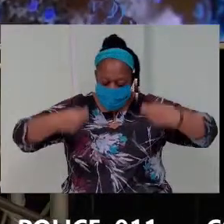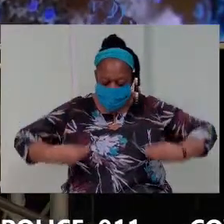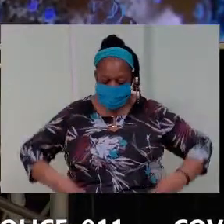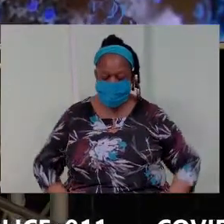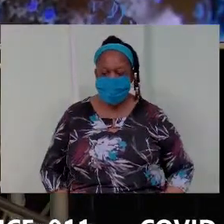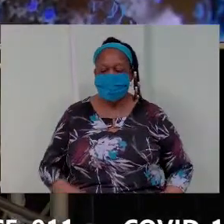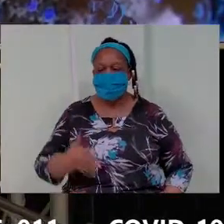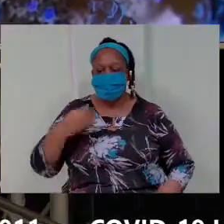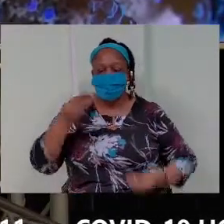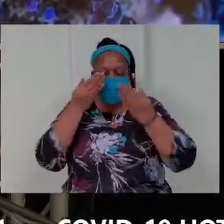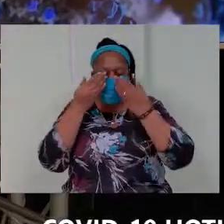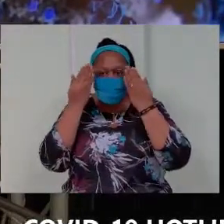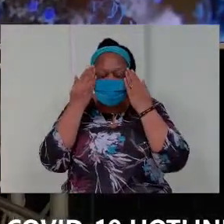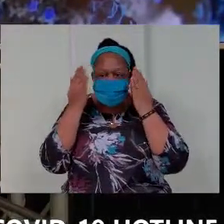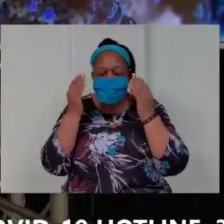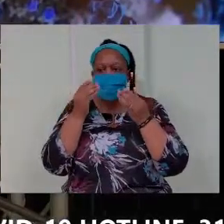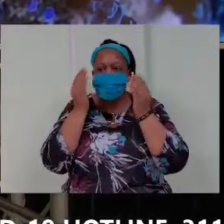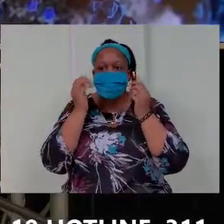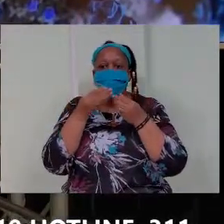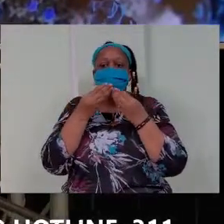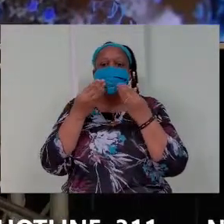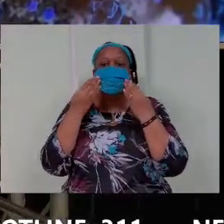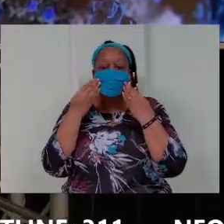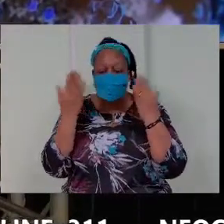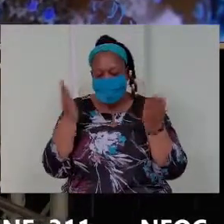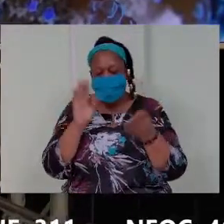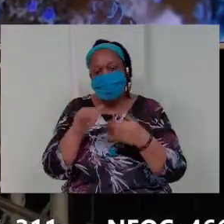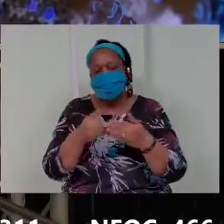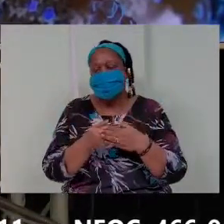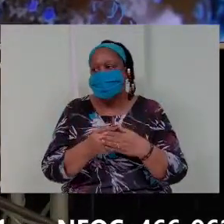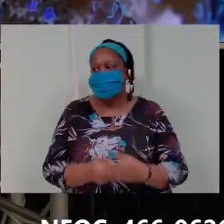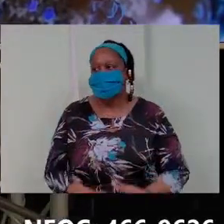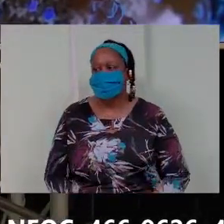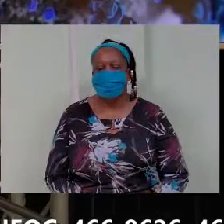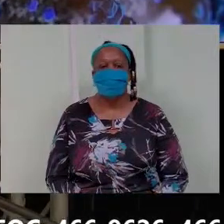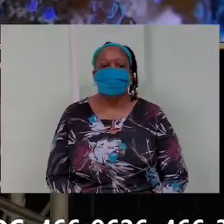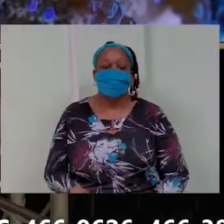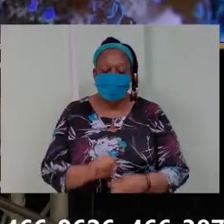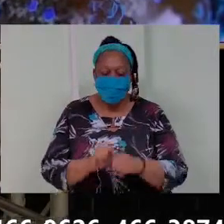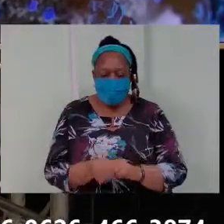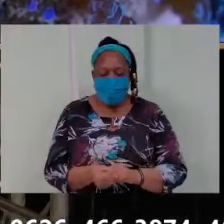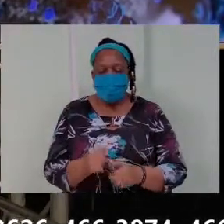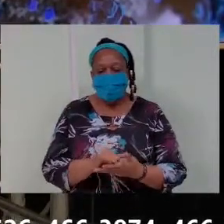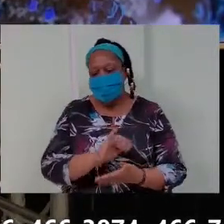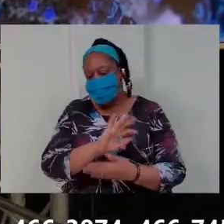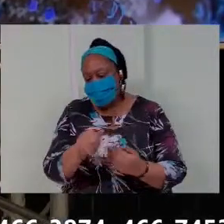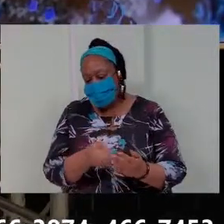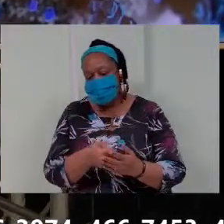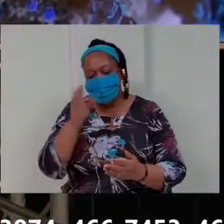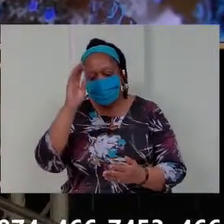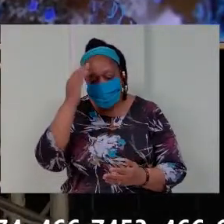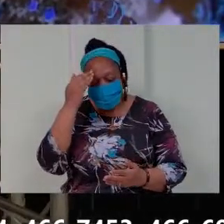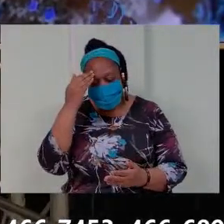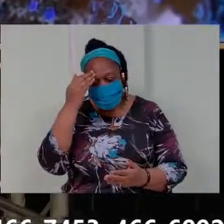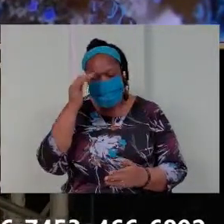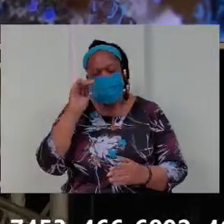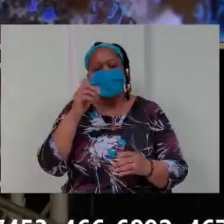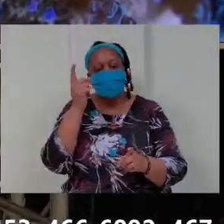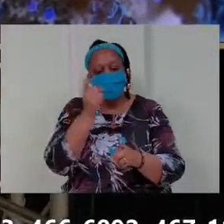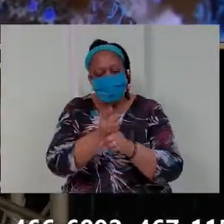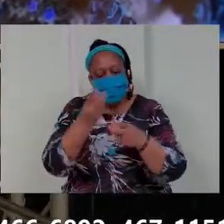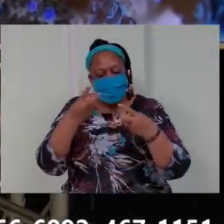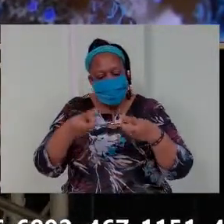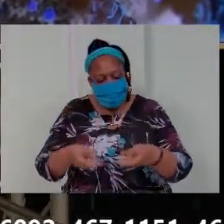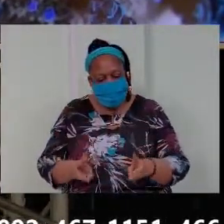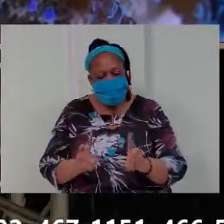it is someone who you don't think had any significant exposure, you would still carry out the same protocols, because